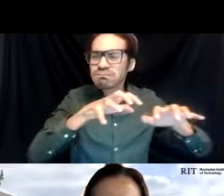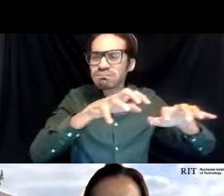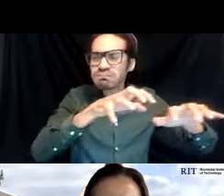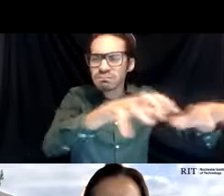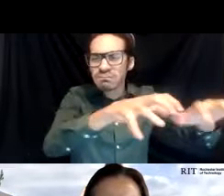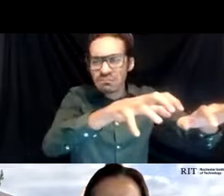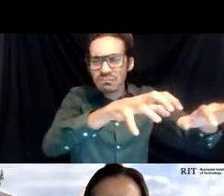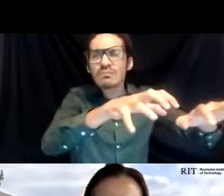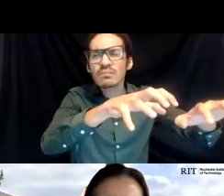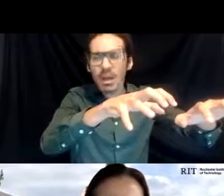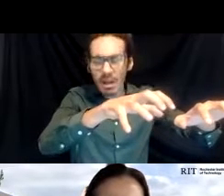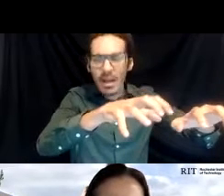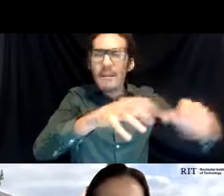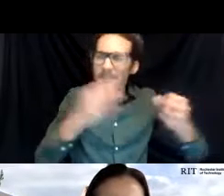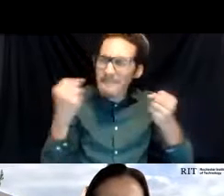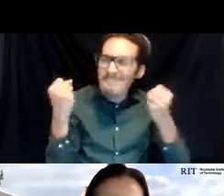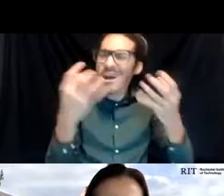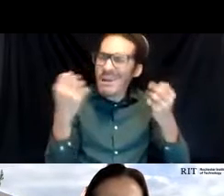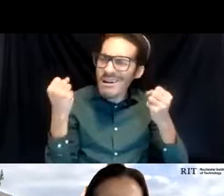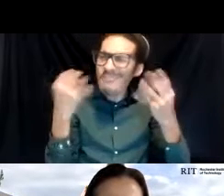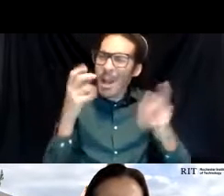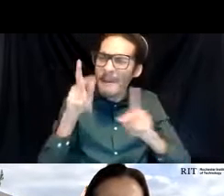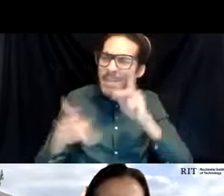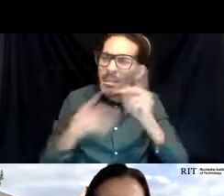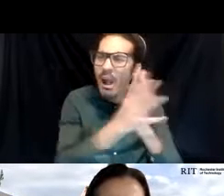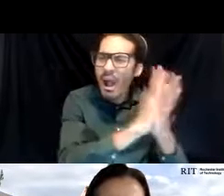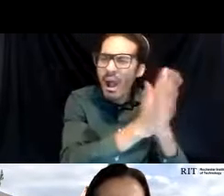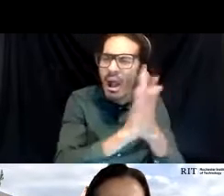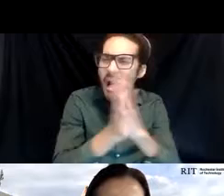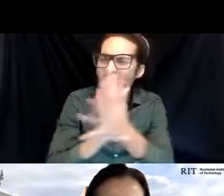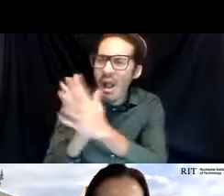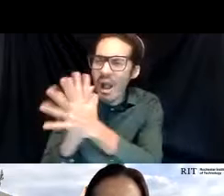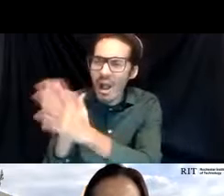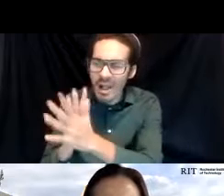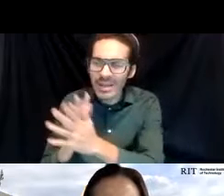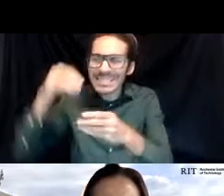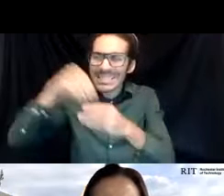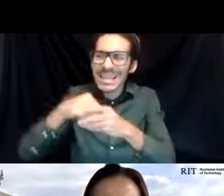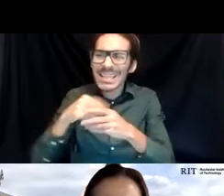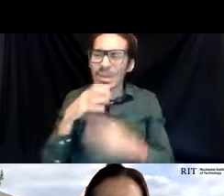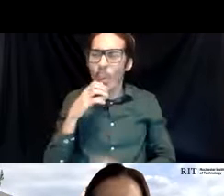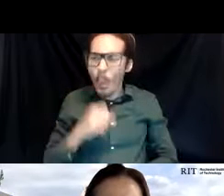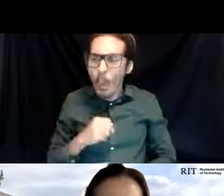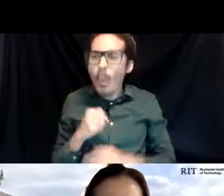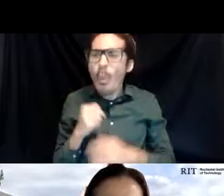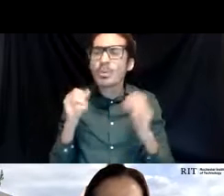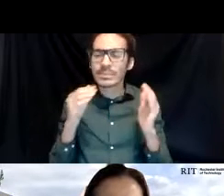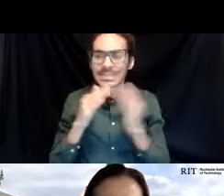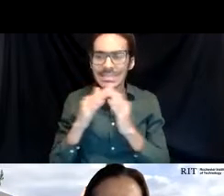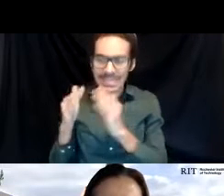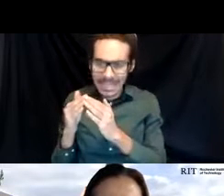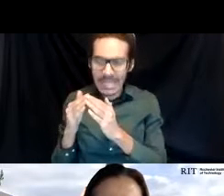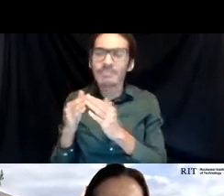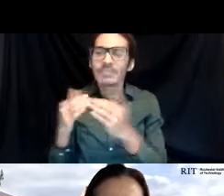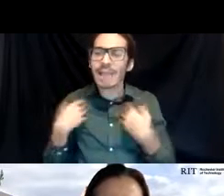just thousands and thousands and thousands of people crowded into the old city, and the old city has a wall around it with gates.